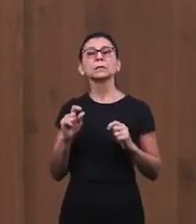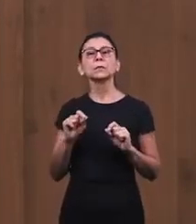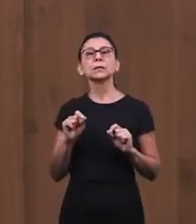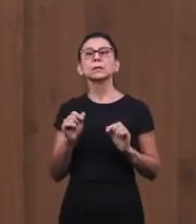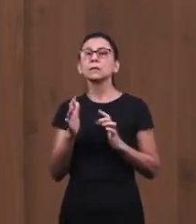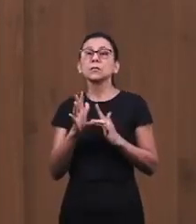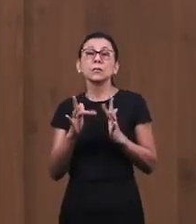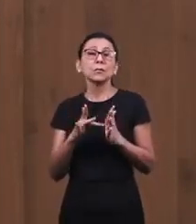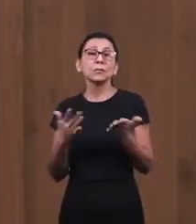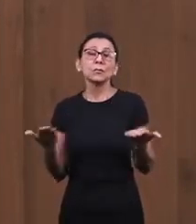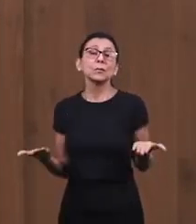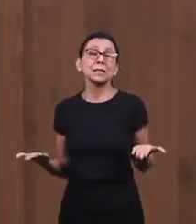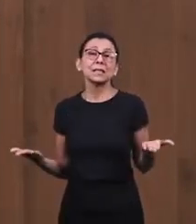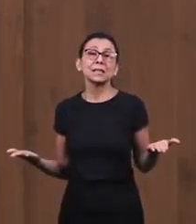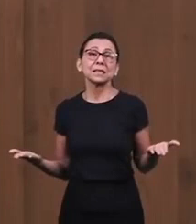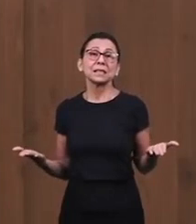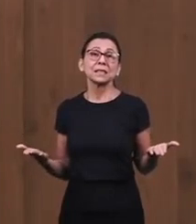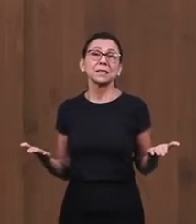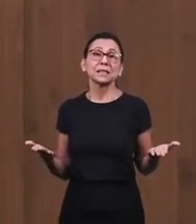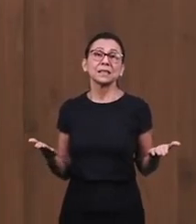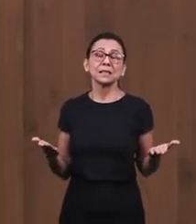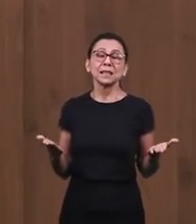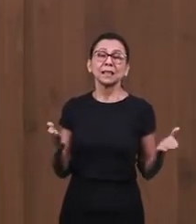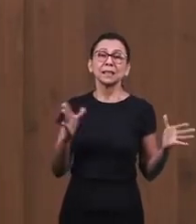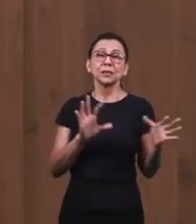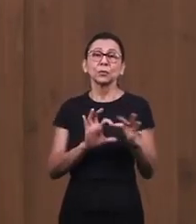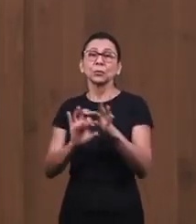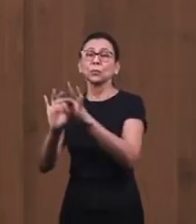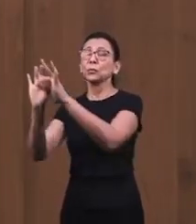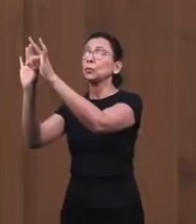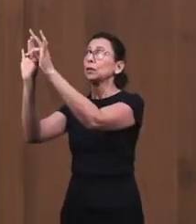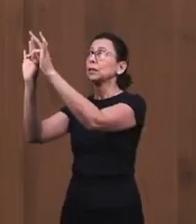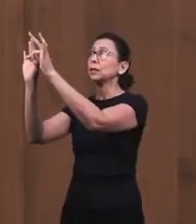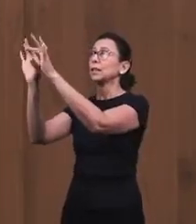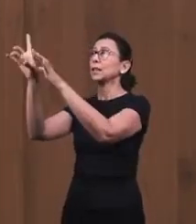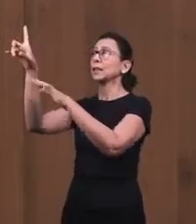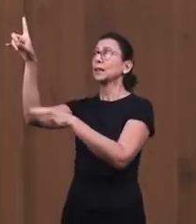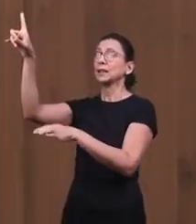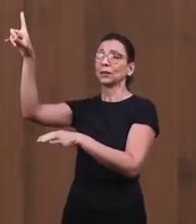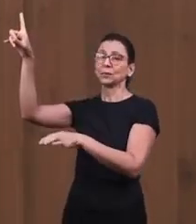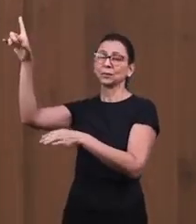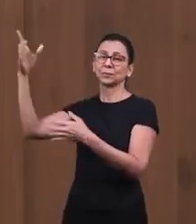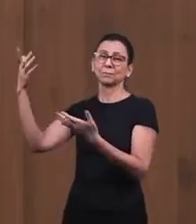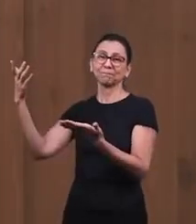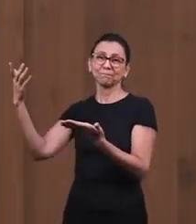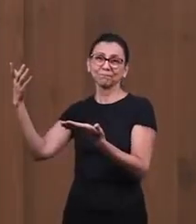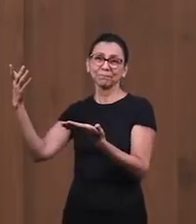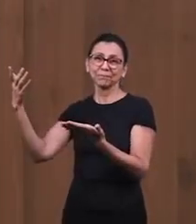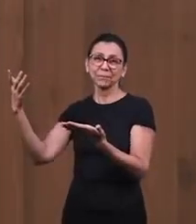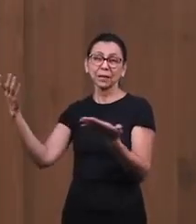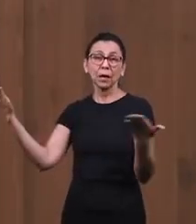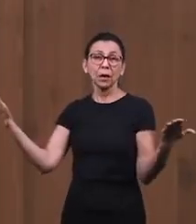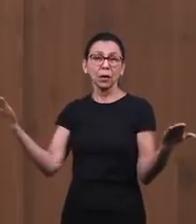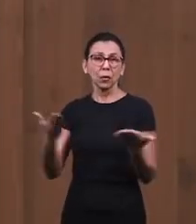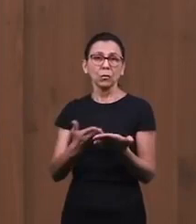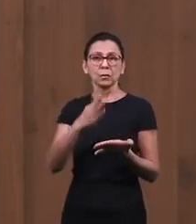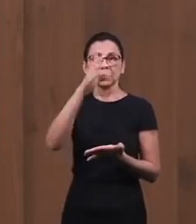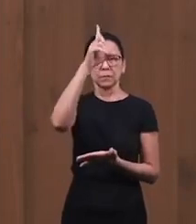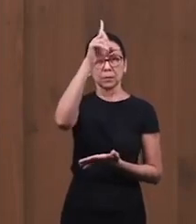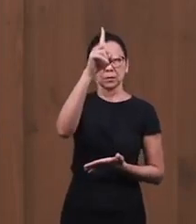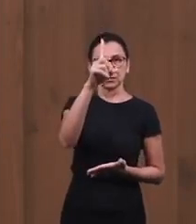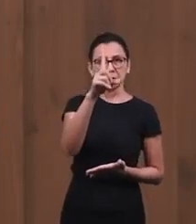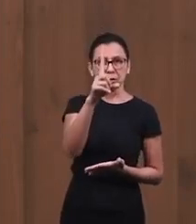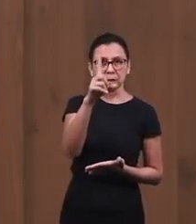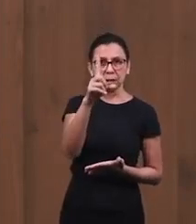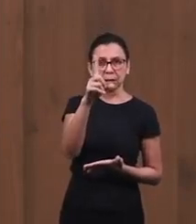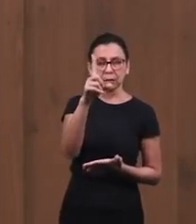Jesus. Jesus is the one who connects us to the Lord. And God gave us Jesus so that today we would have